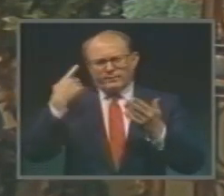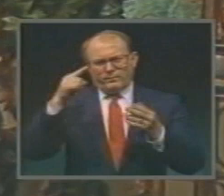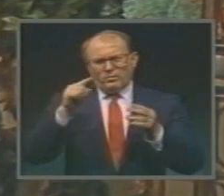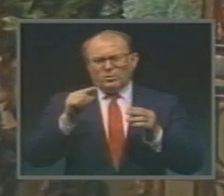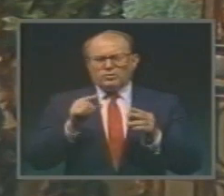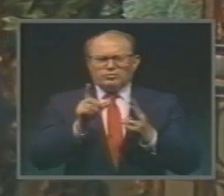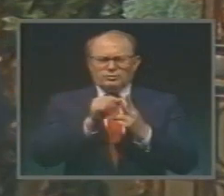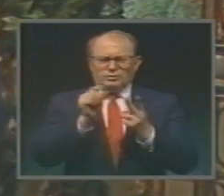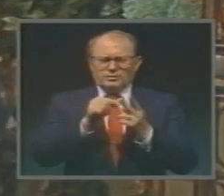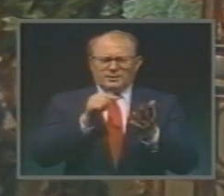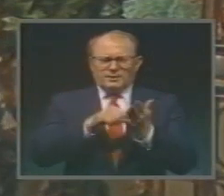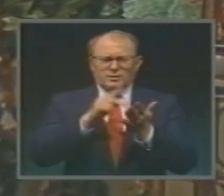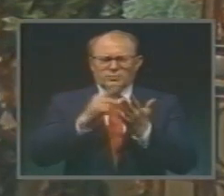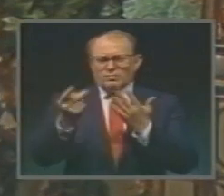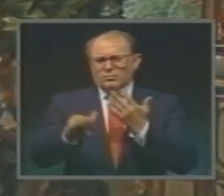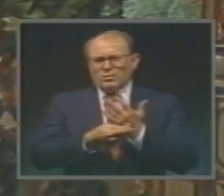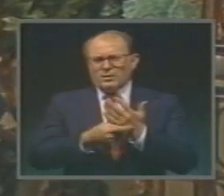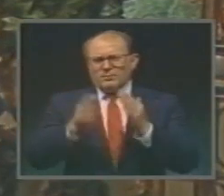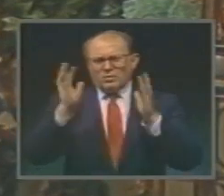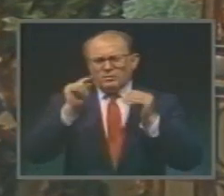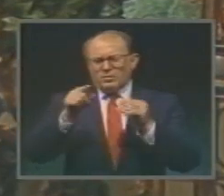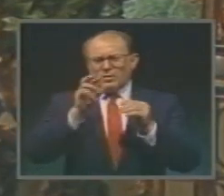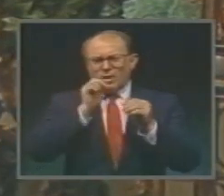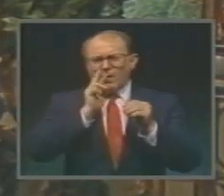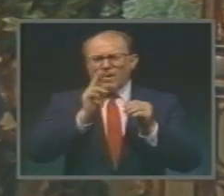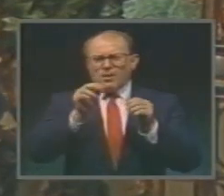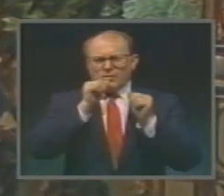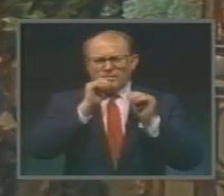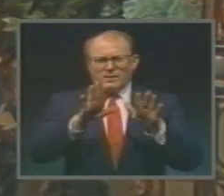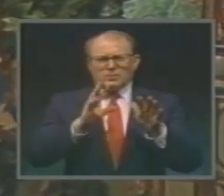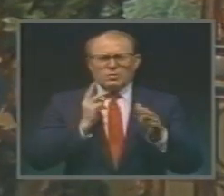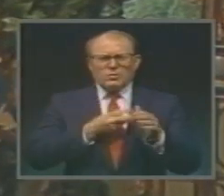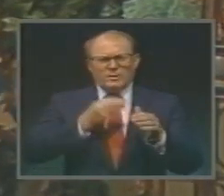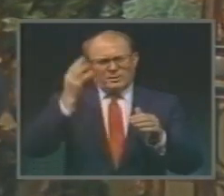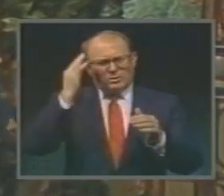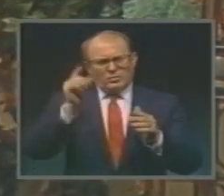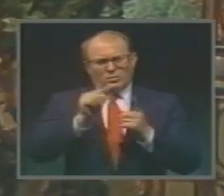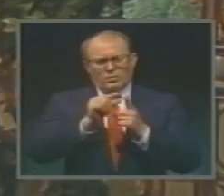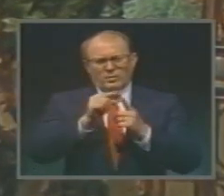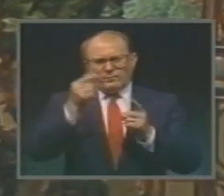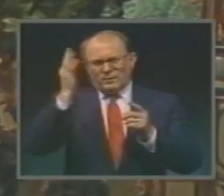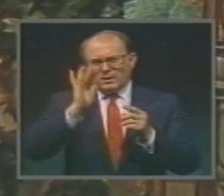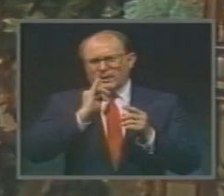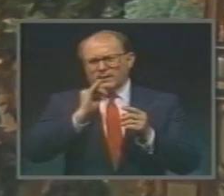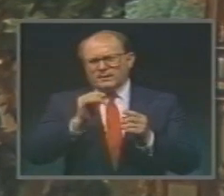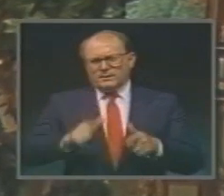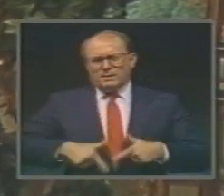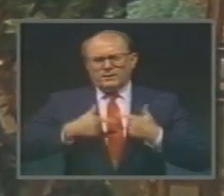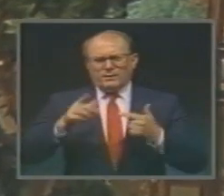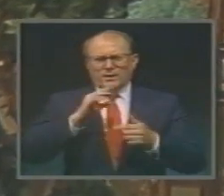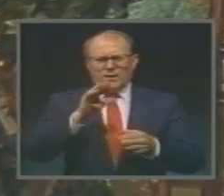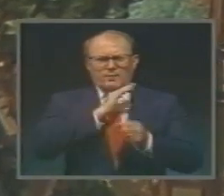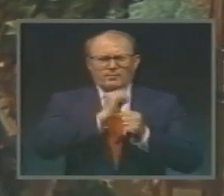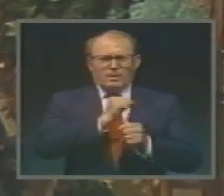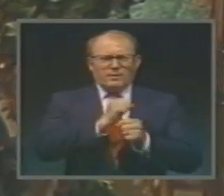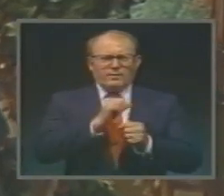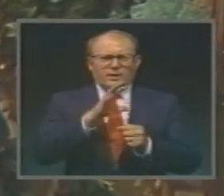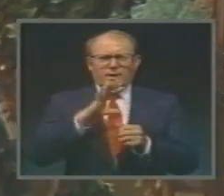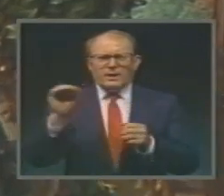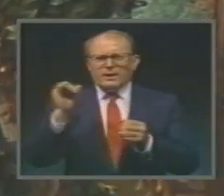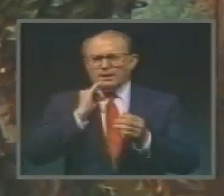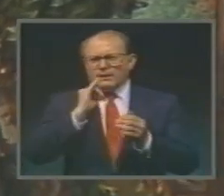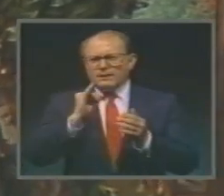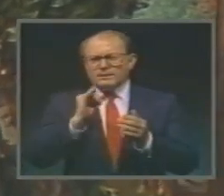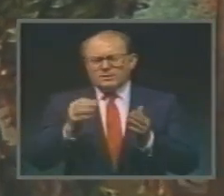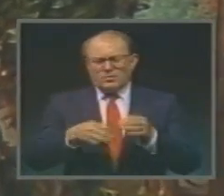chosen, and we pray that you'll be blessed by it. We believe the Word of God is living and powerful. I mean, it's relevant in any age